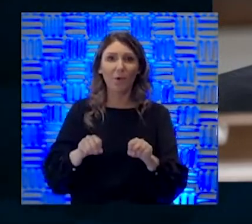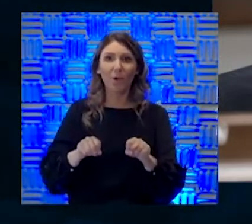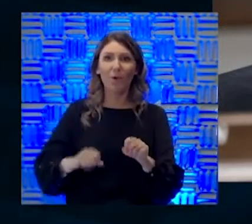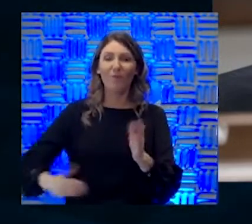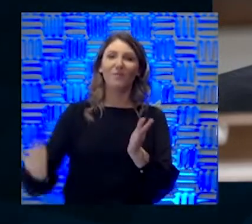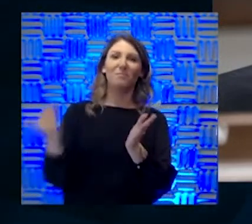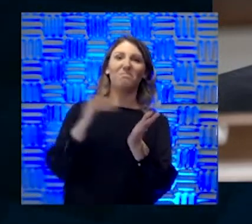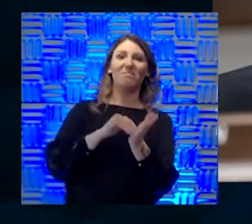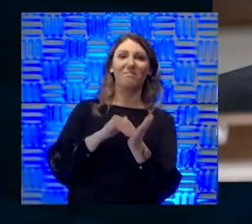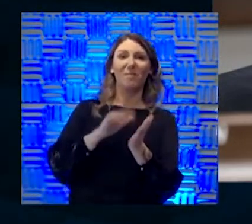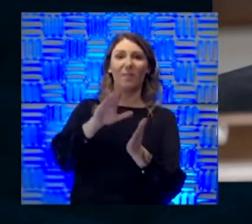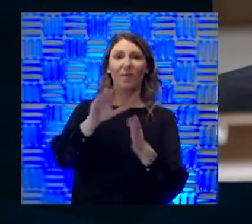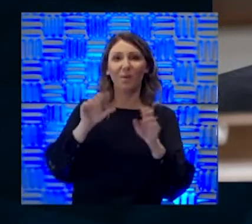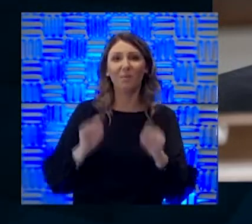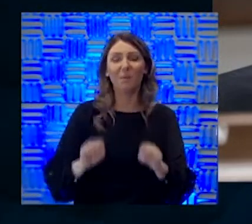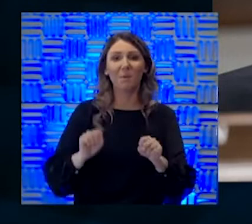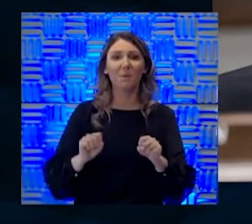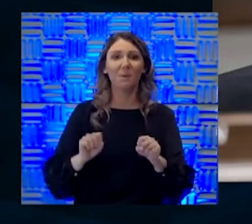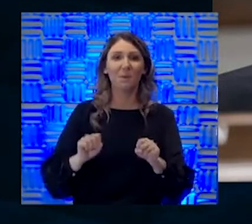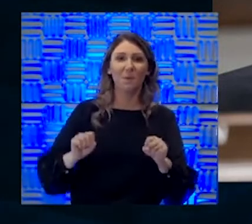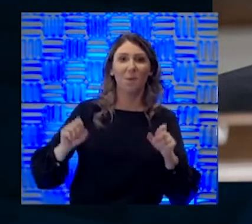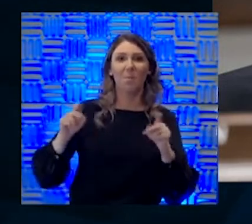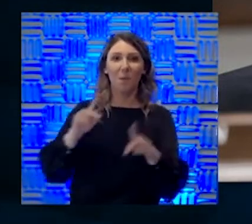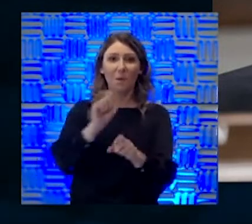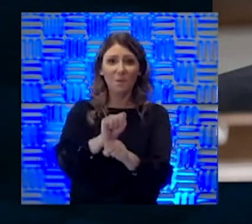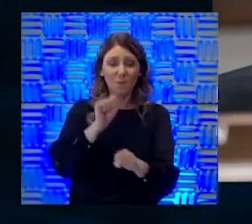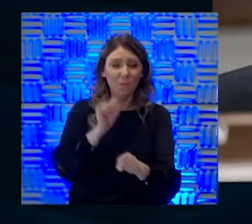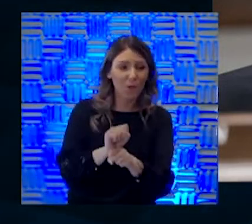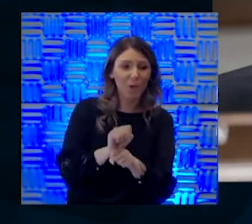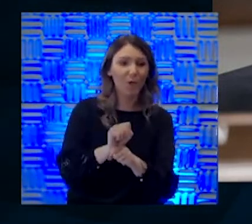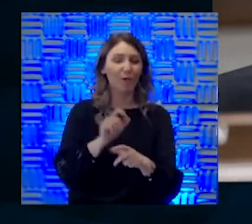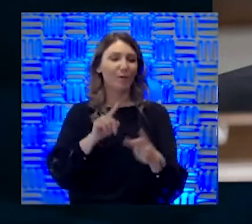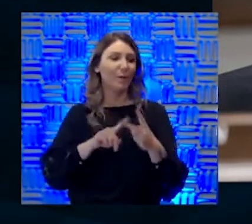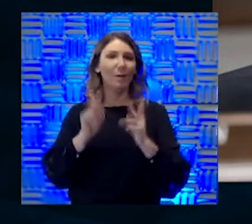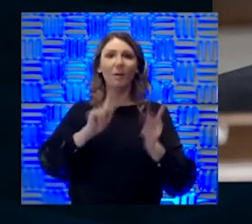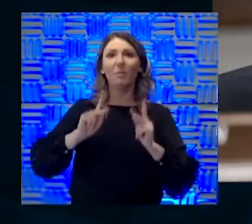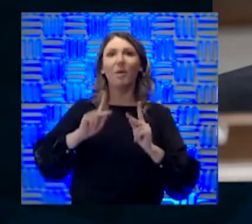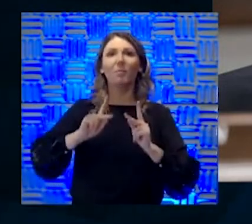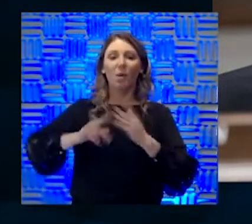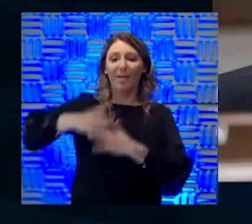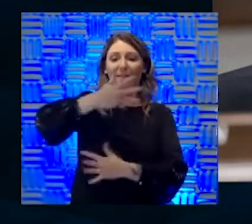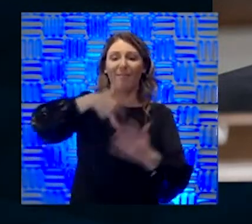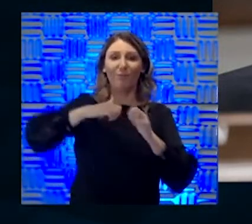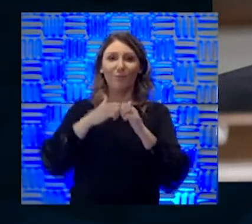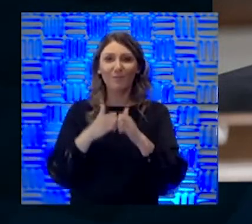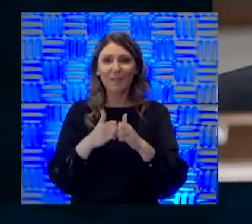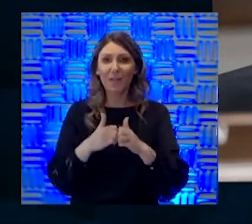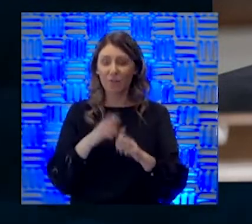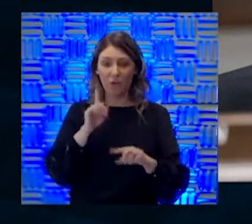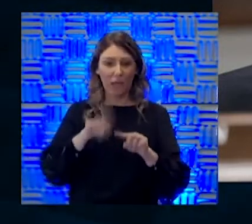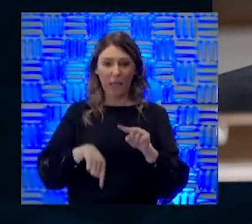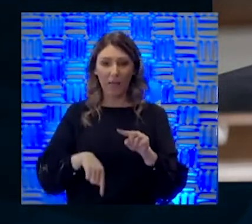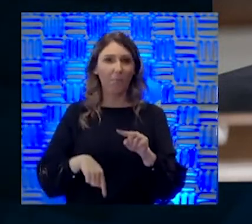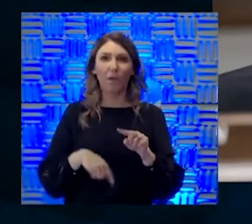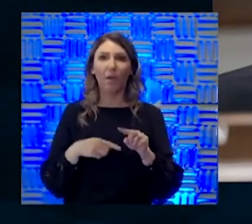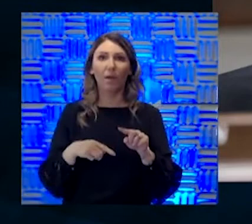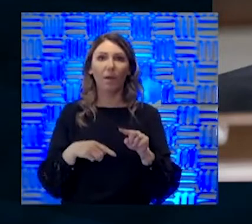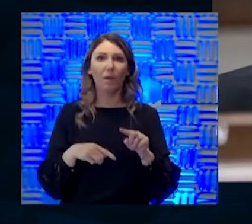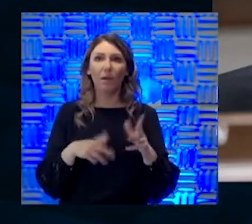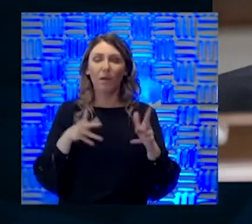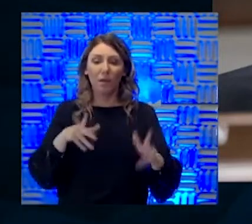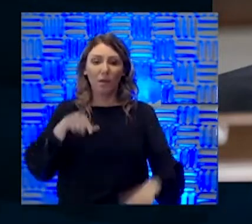people's ability to go to work, people's ability to gather together. This can't be an